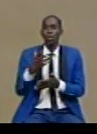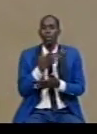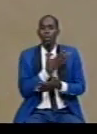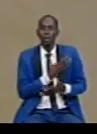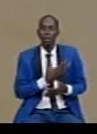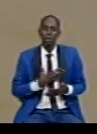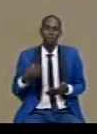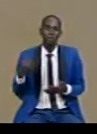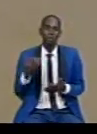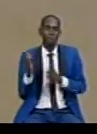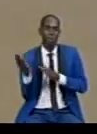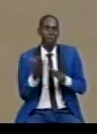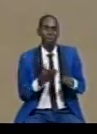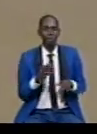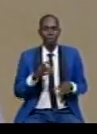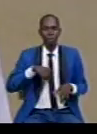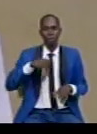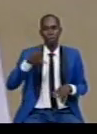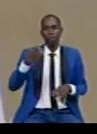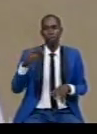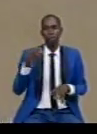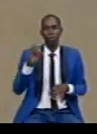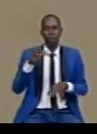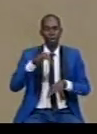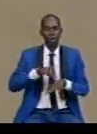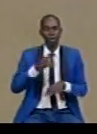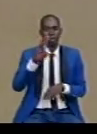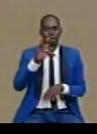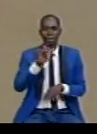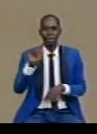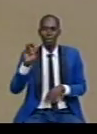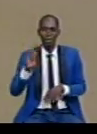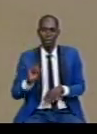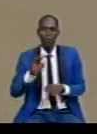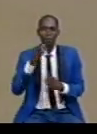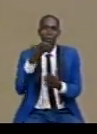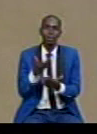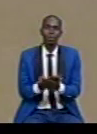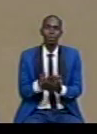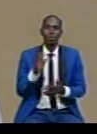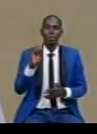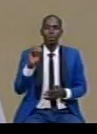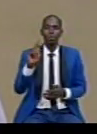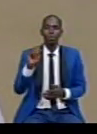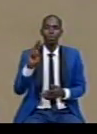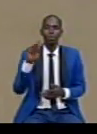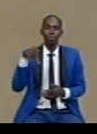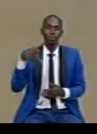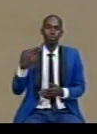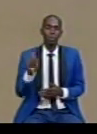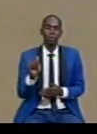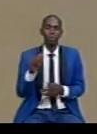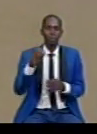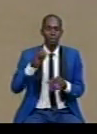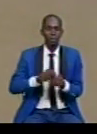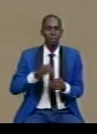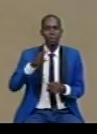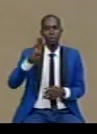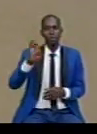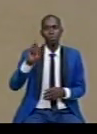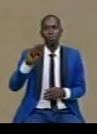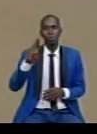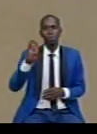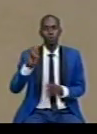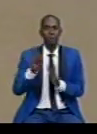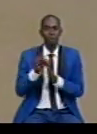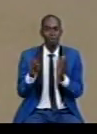6 a.m. and we arrived Otupa in Benue State at about